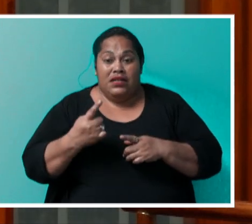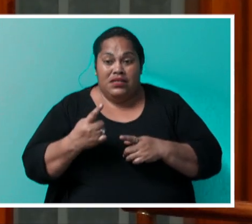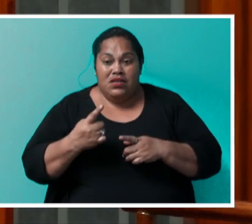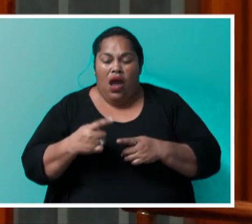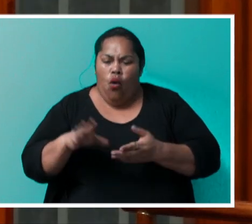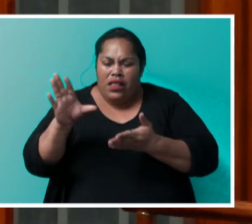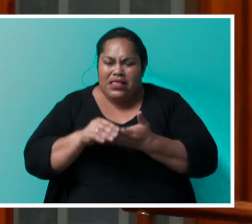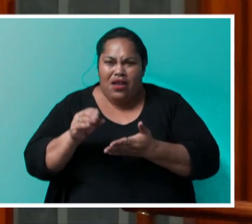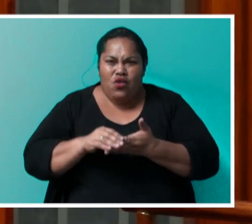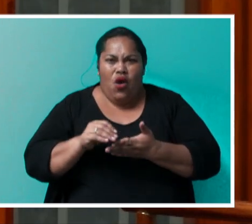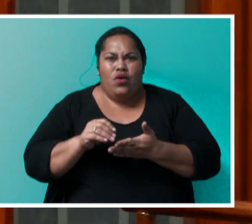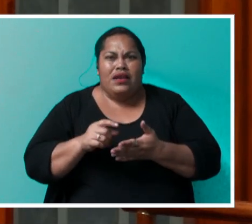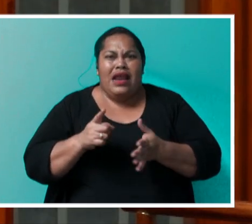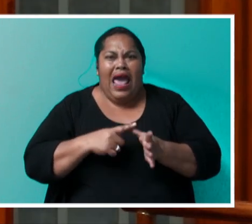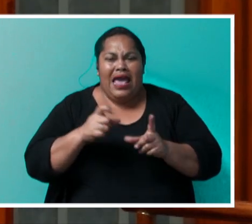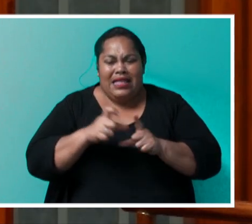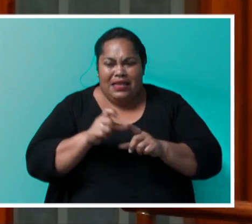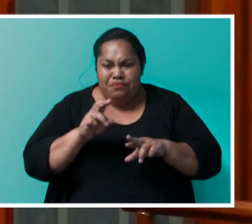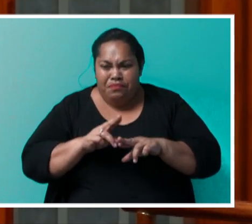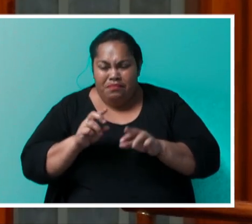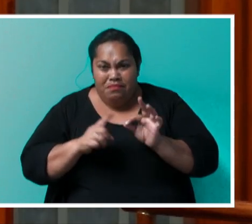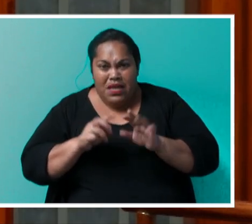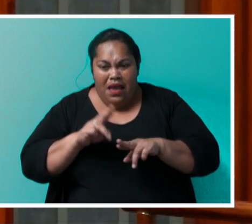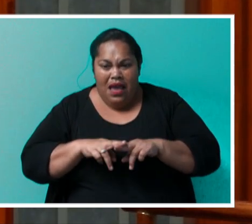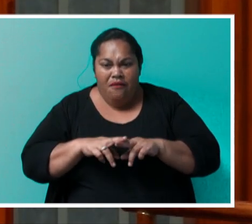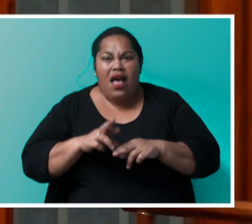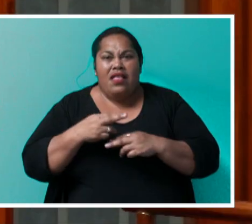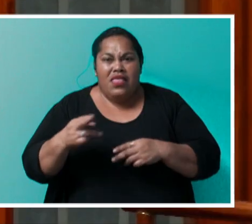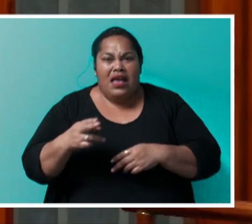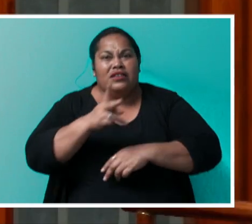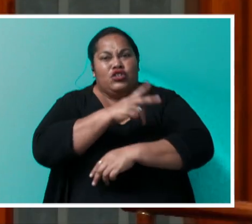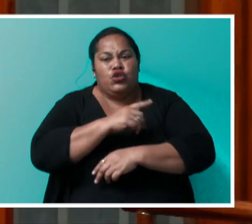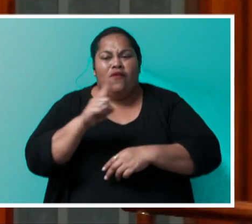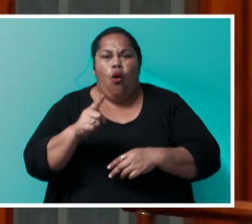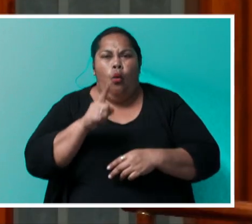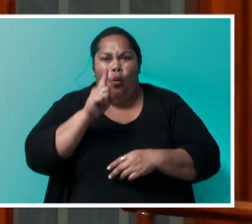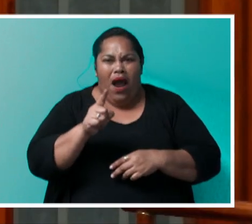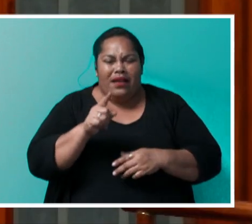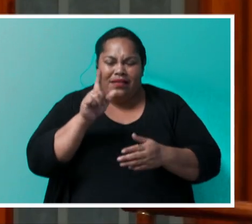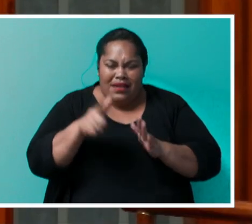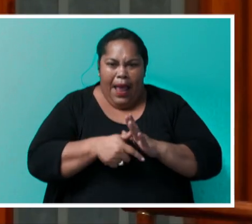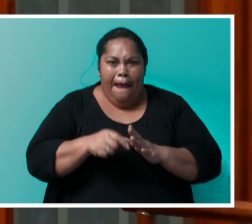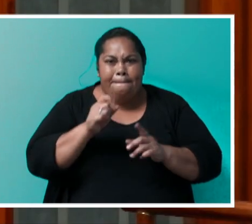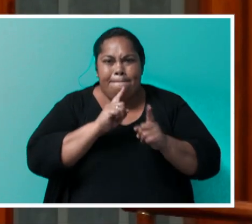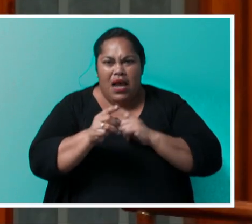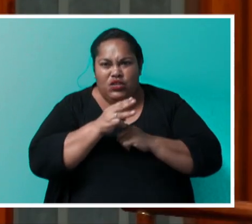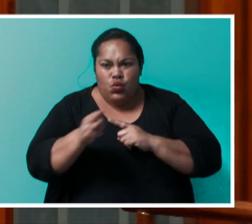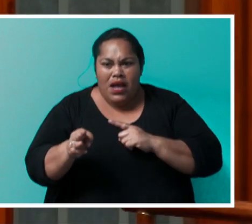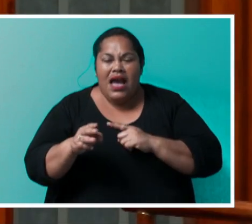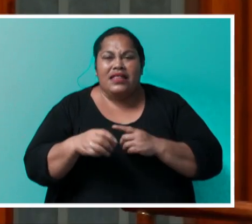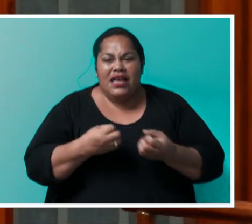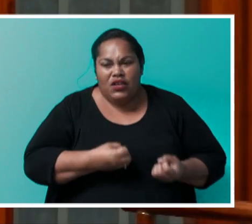FDB app. Then they log in securely using a one-time password. Next, they complete and submit their